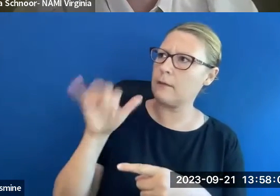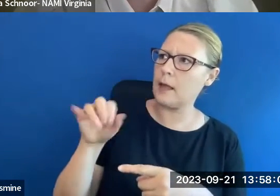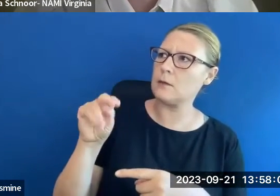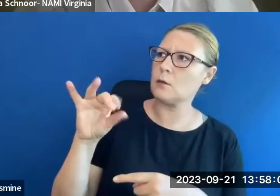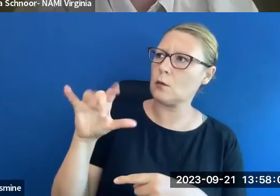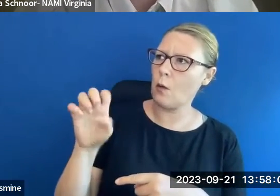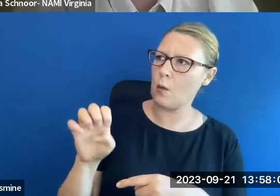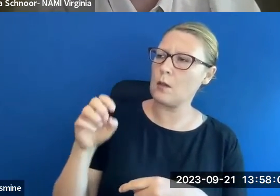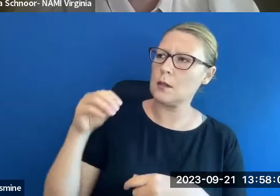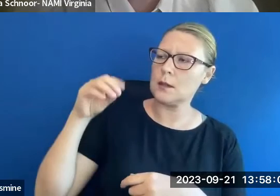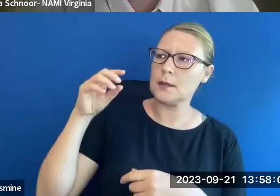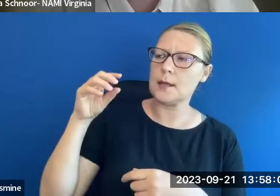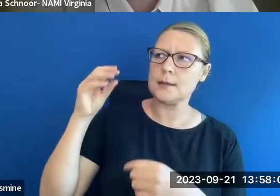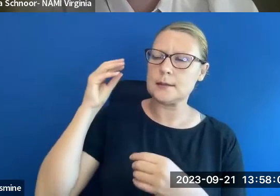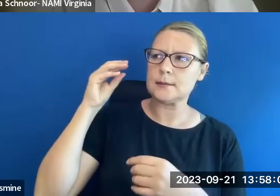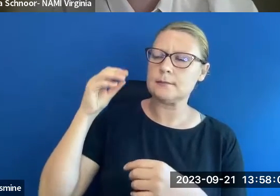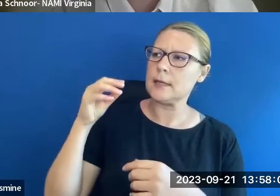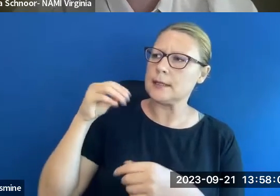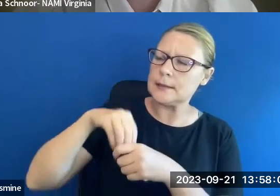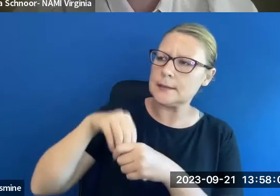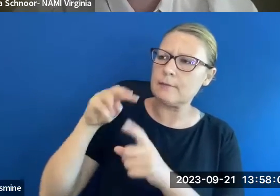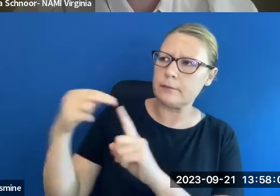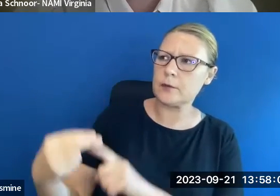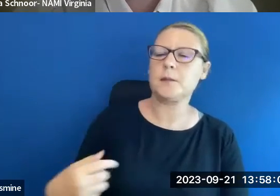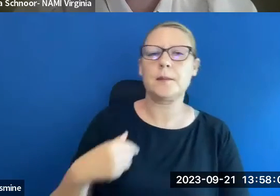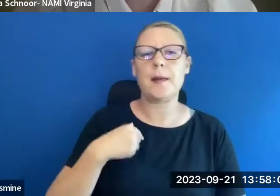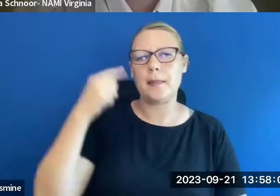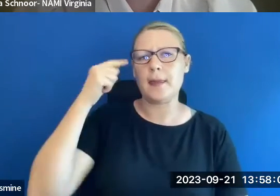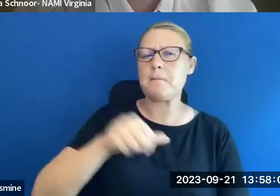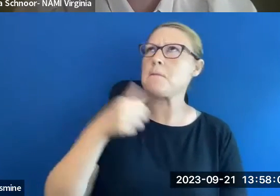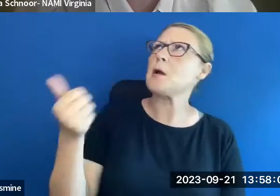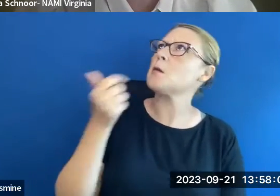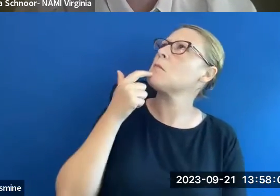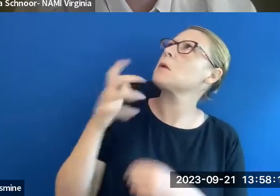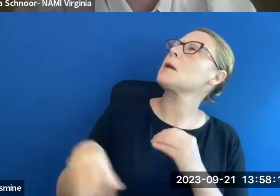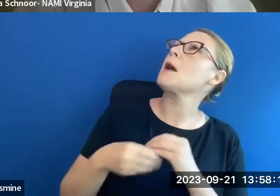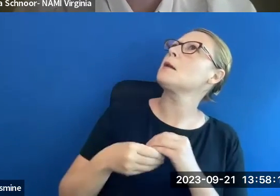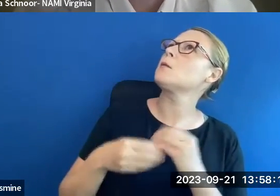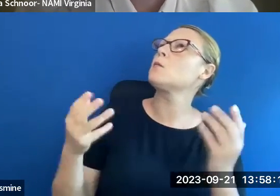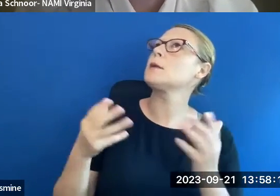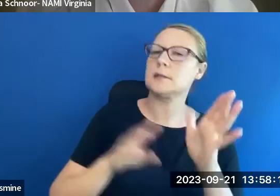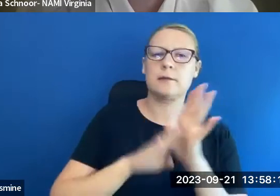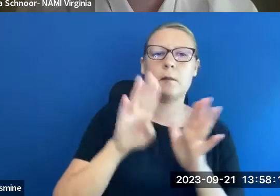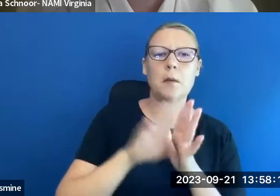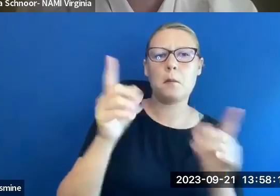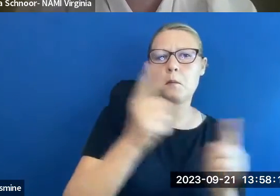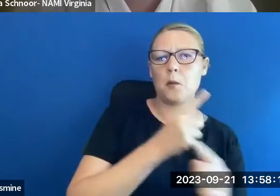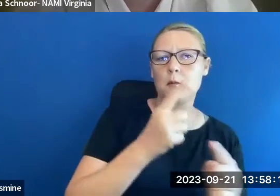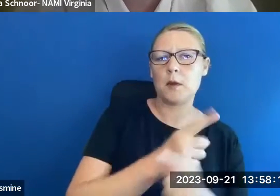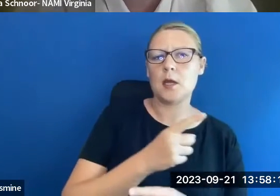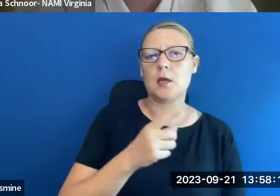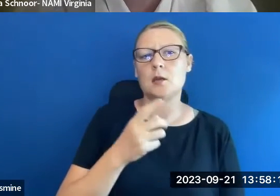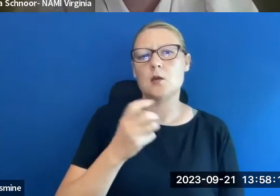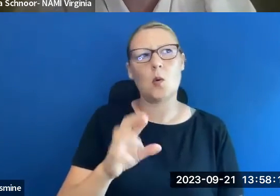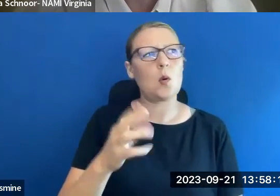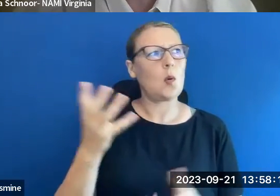there would be thinking about what is developmentally appropriate versus what might be a sign or symptom of a mental